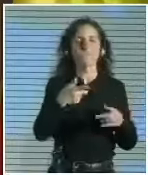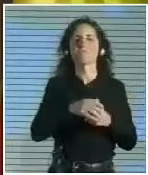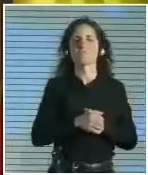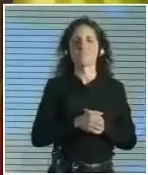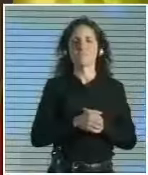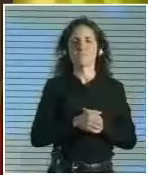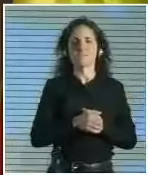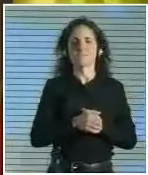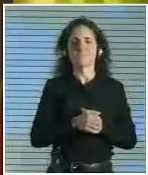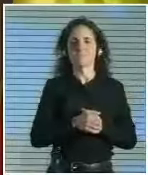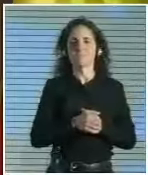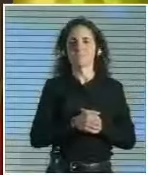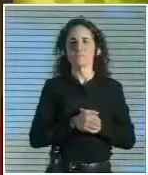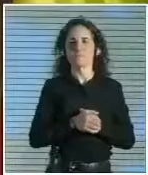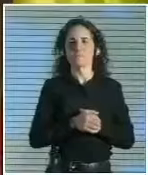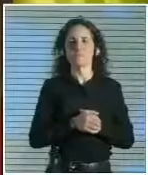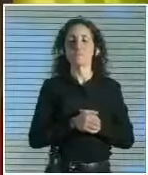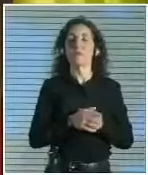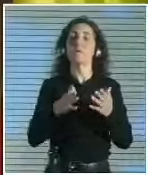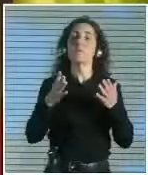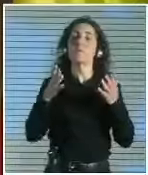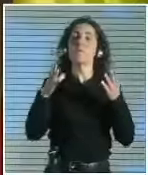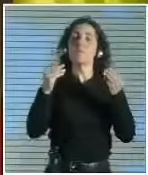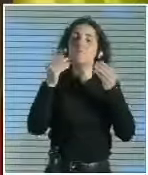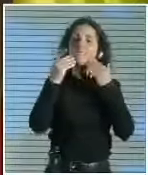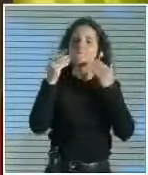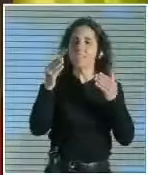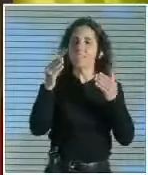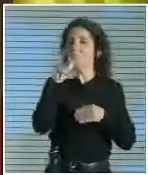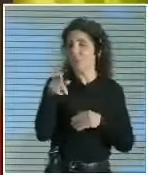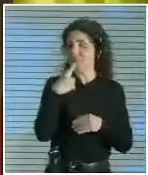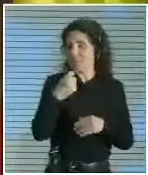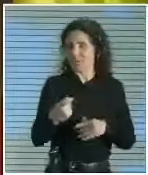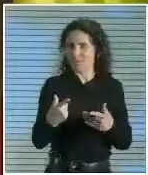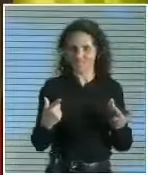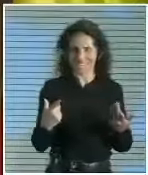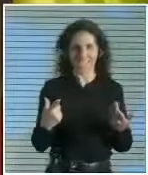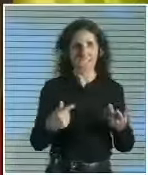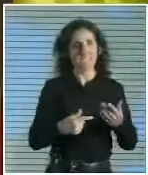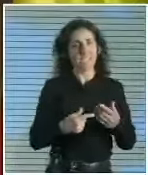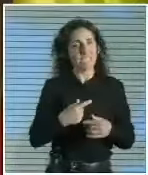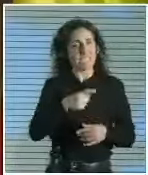Gracias por la pregunta todavía más difícil que la anterior.